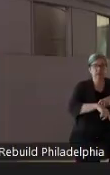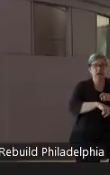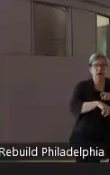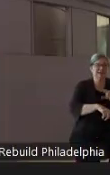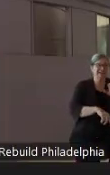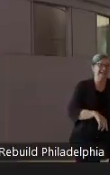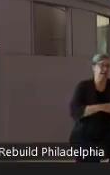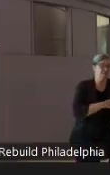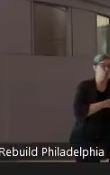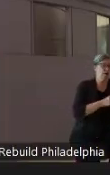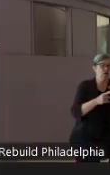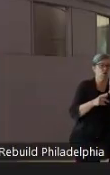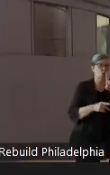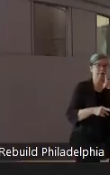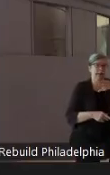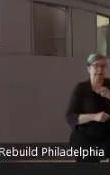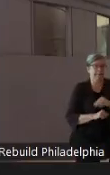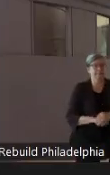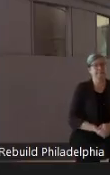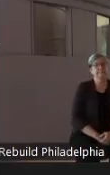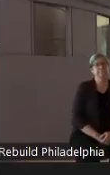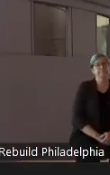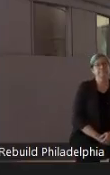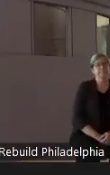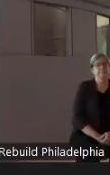10 a.m. until 1 p.m.